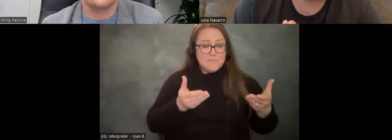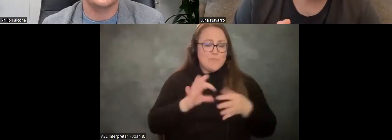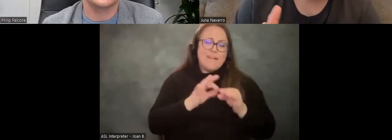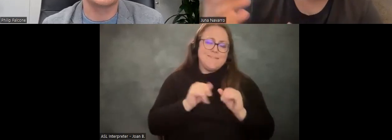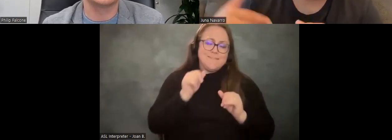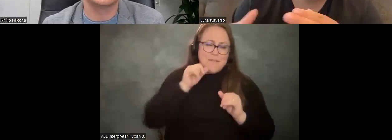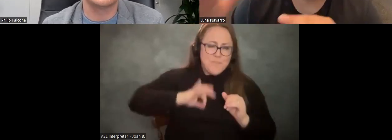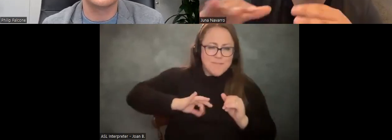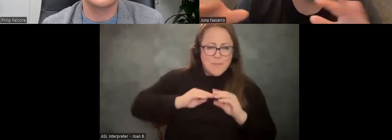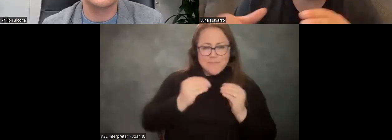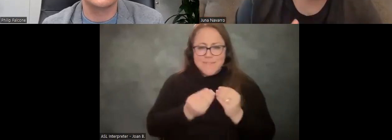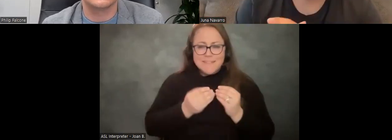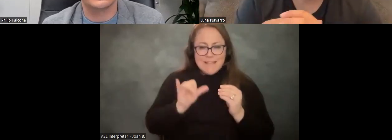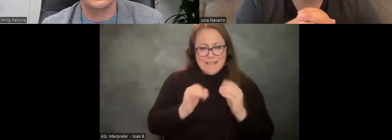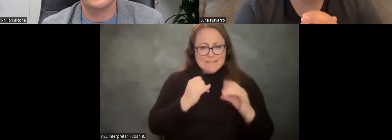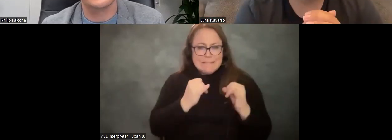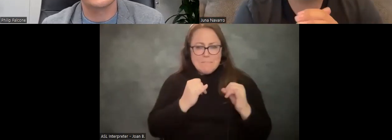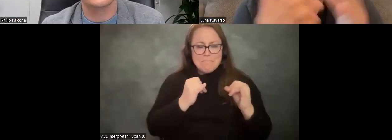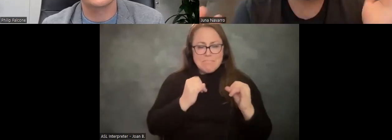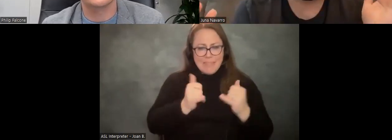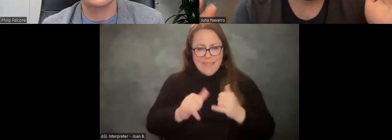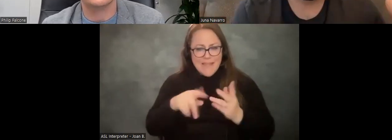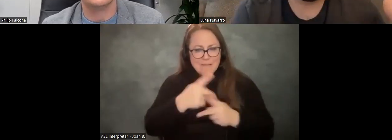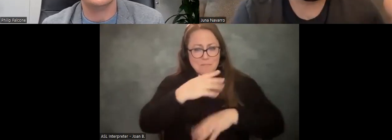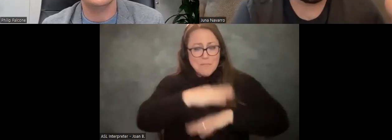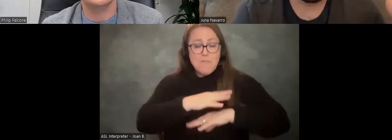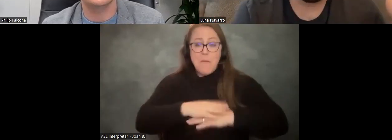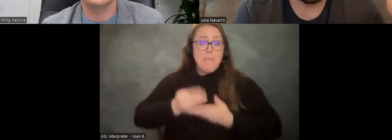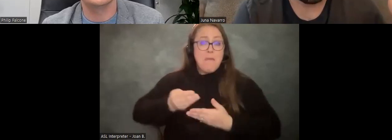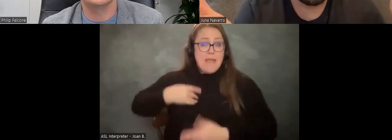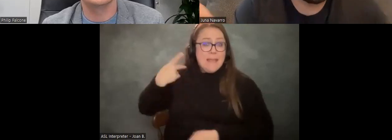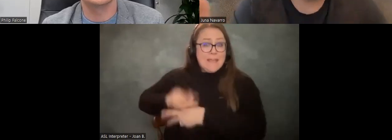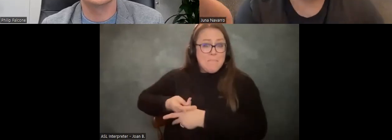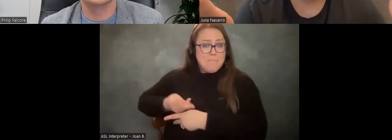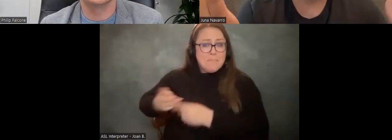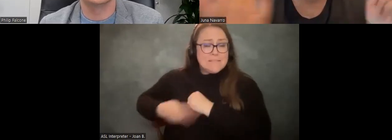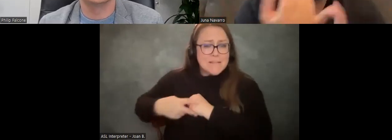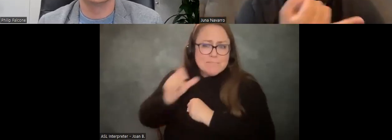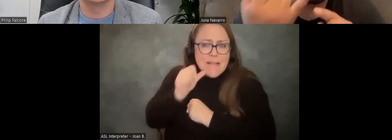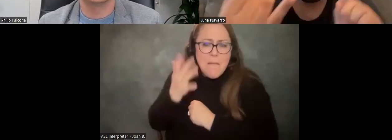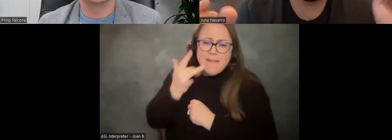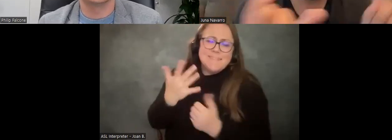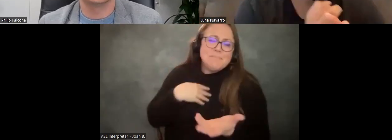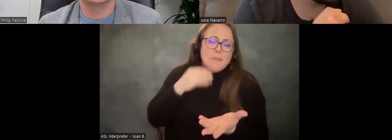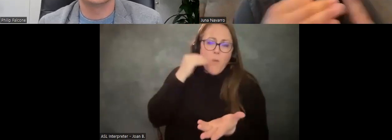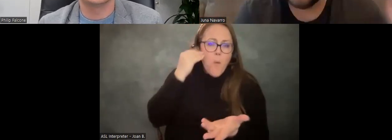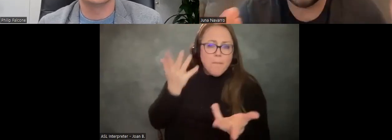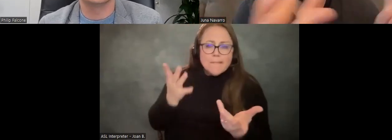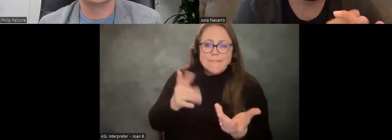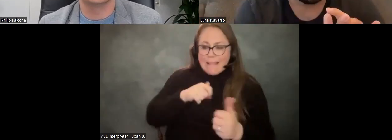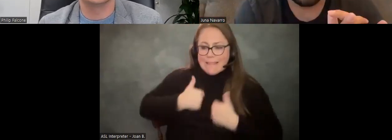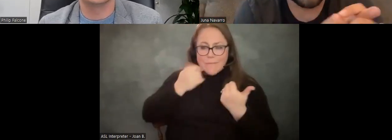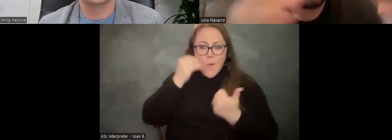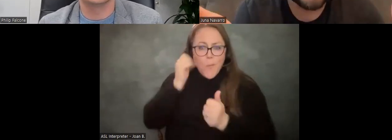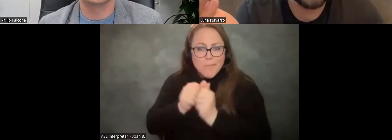and organizations that were also in that platform. So I didn't really keep much because I didn't really have enough I didn't really have a lot of maintenance. I didn't have a car yet. I was still living at my parents'